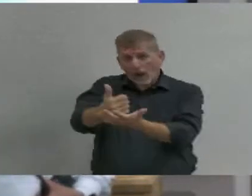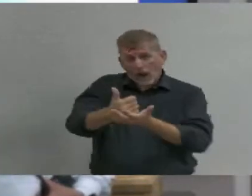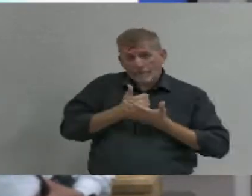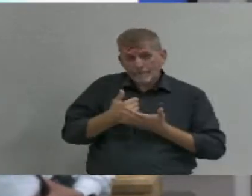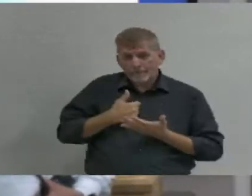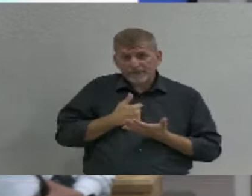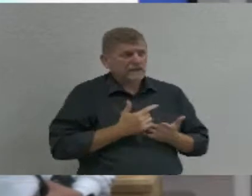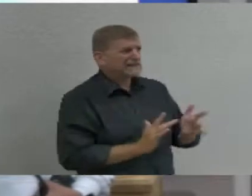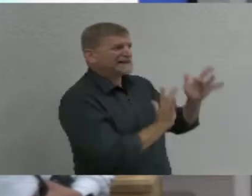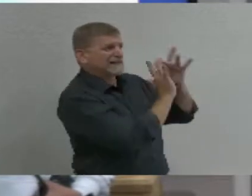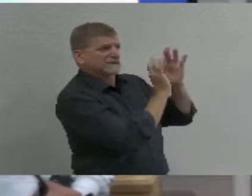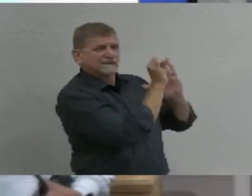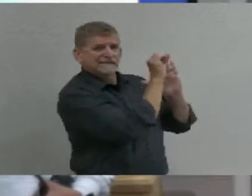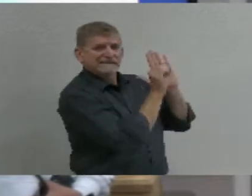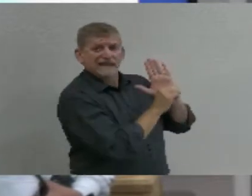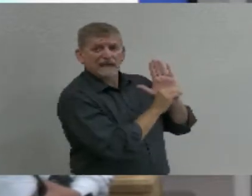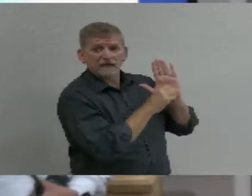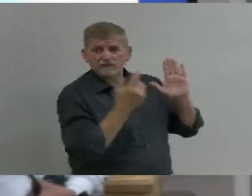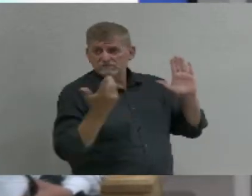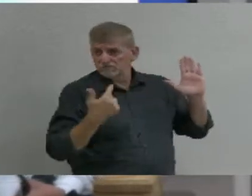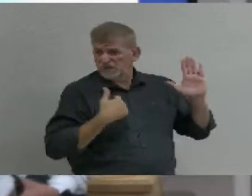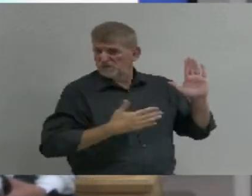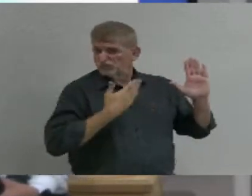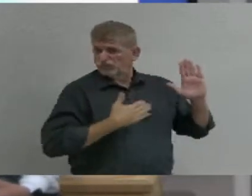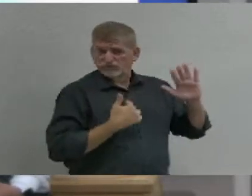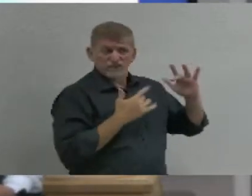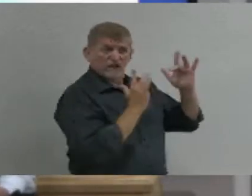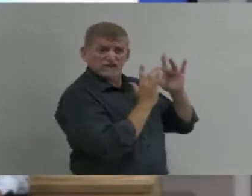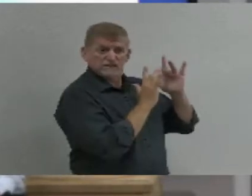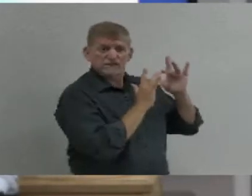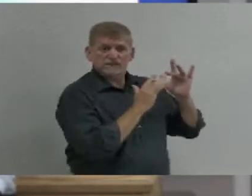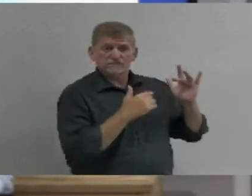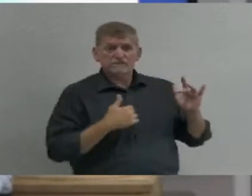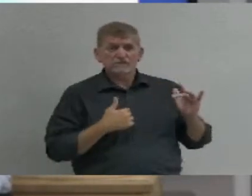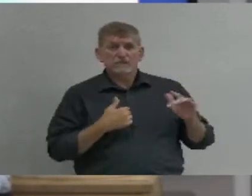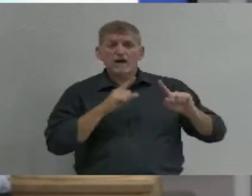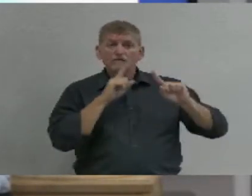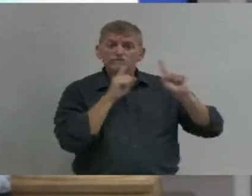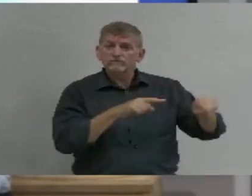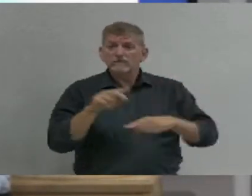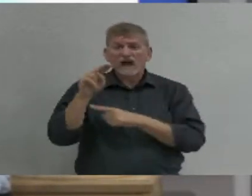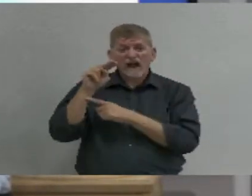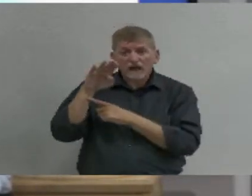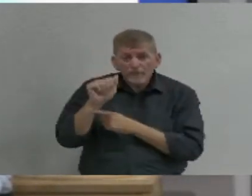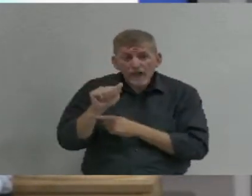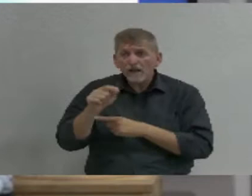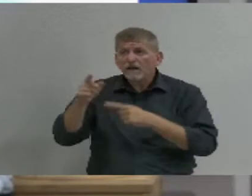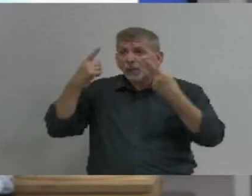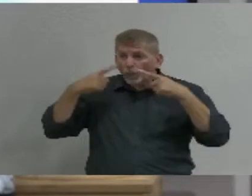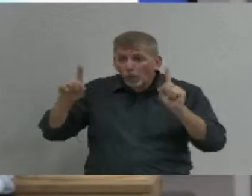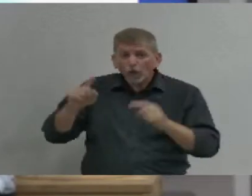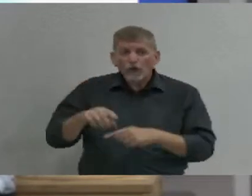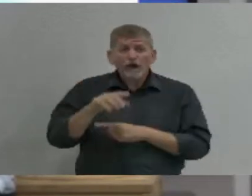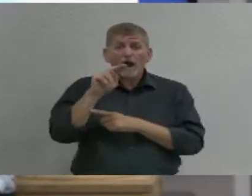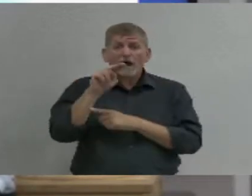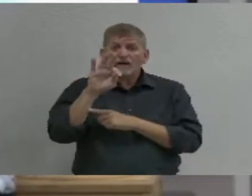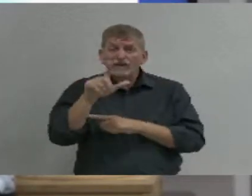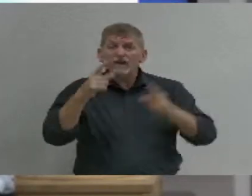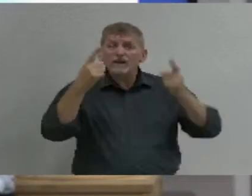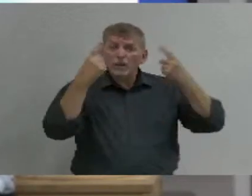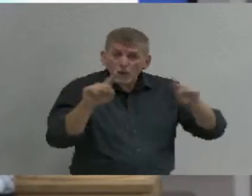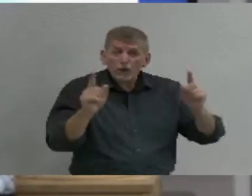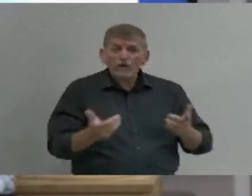listen? It's working in the NBA, it's working in the NFL. If it's good enough for an Indiana Pacer, it's good enough for Purdue